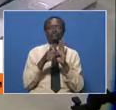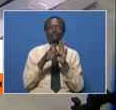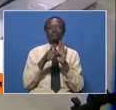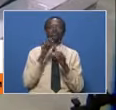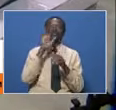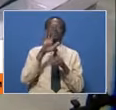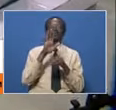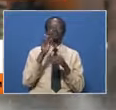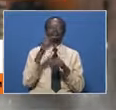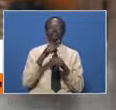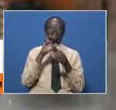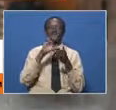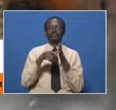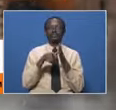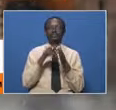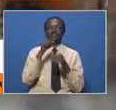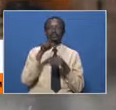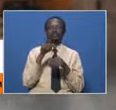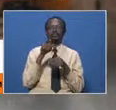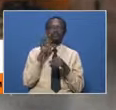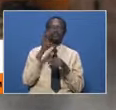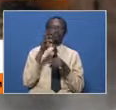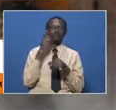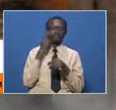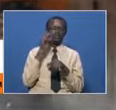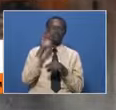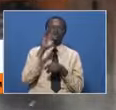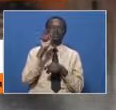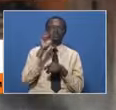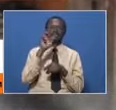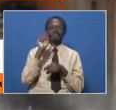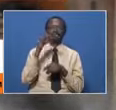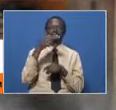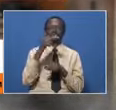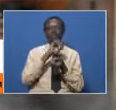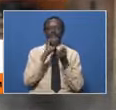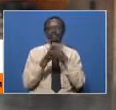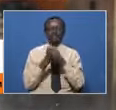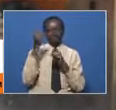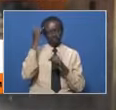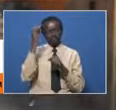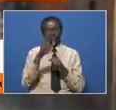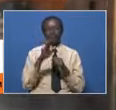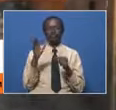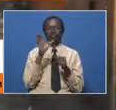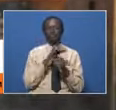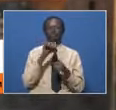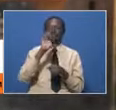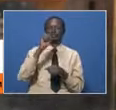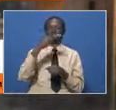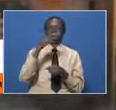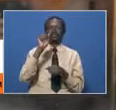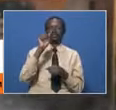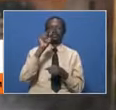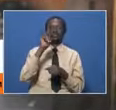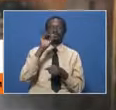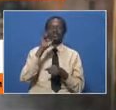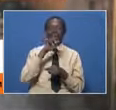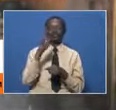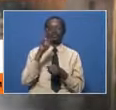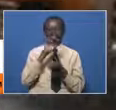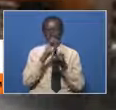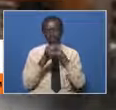you will find that Farah will have adjusted a little bit what he said. You'll find that Honorable Shakeel will have adjusted a little bit what he said. And you'll find the